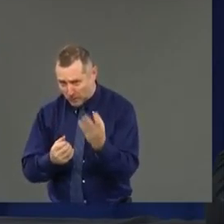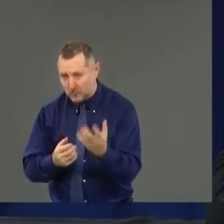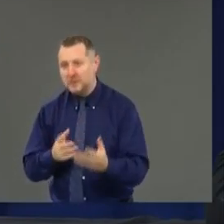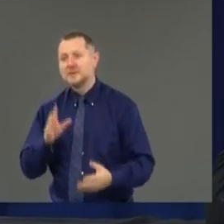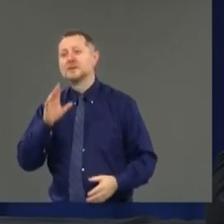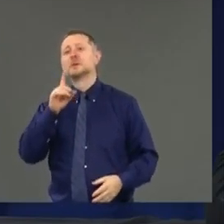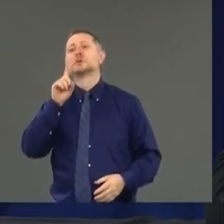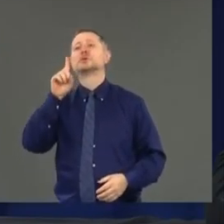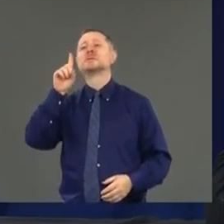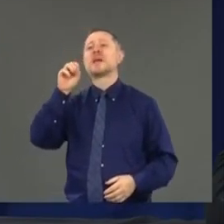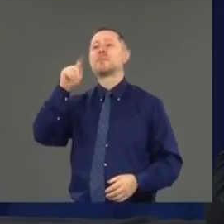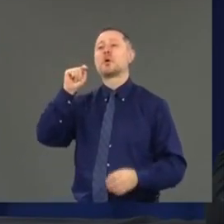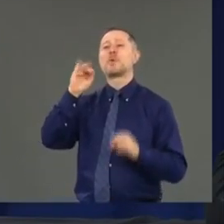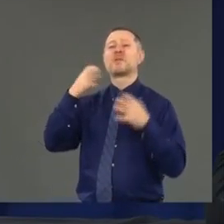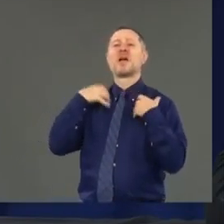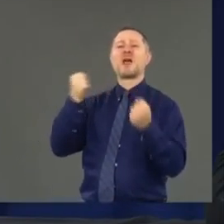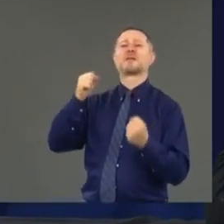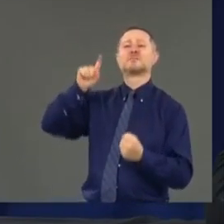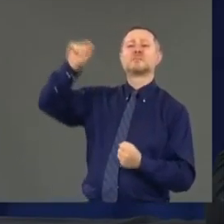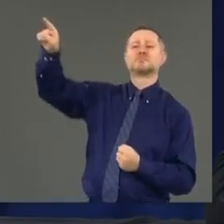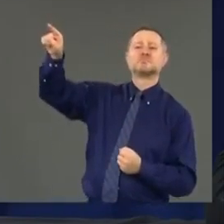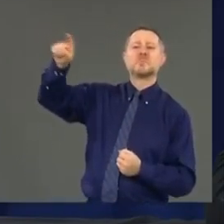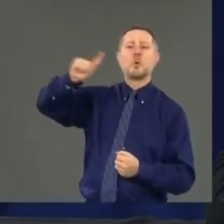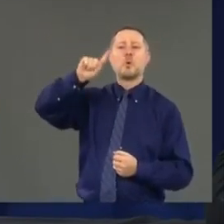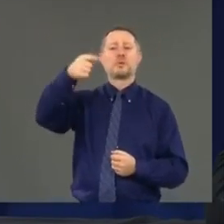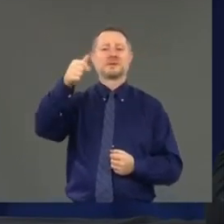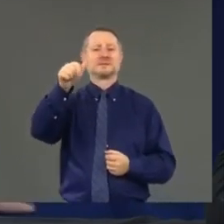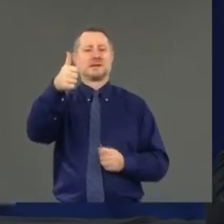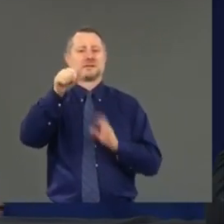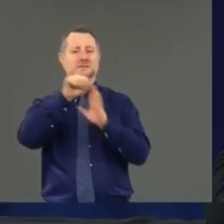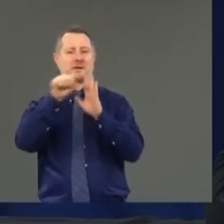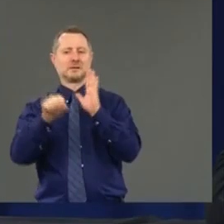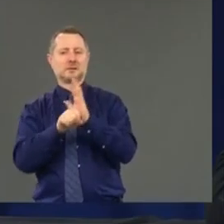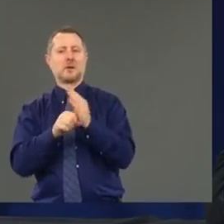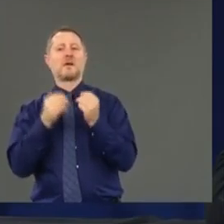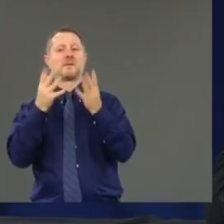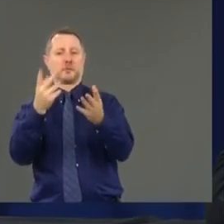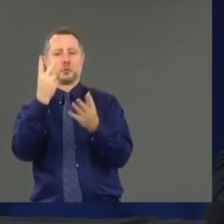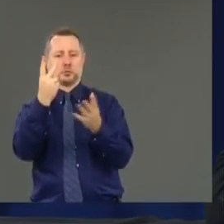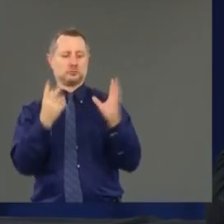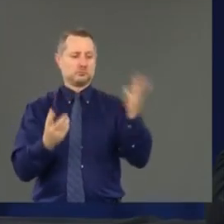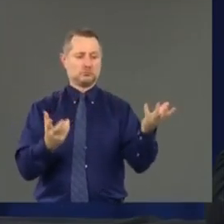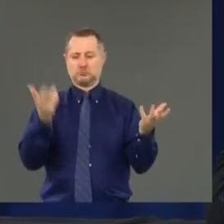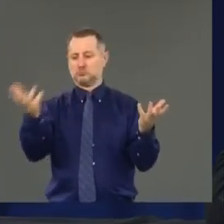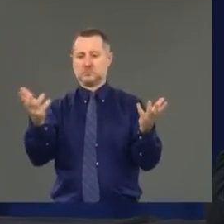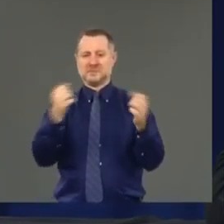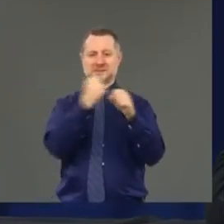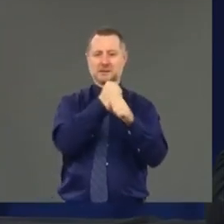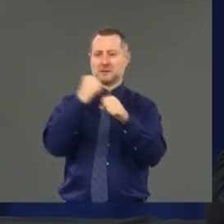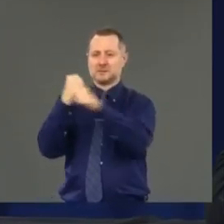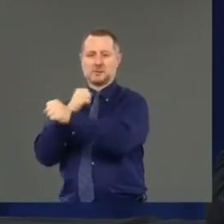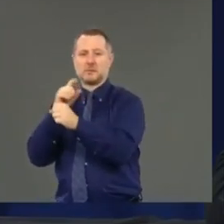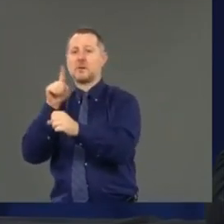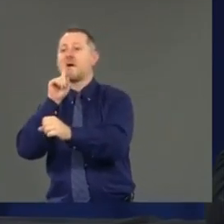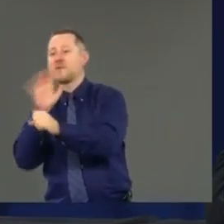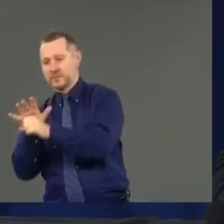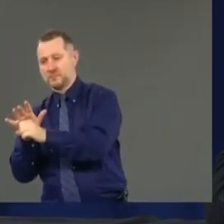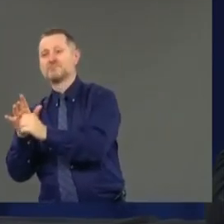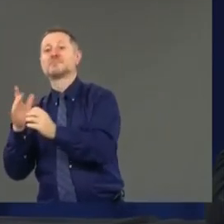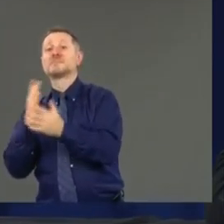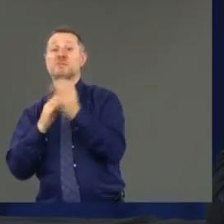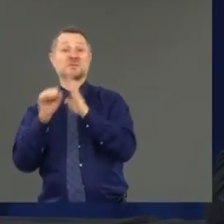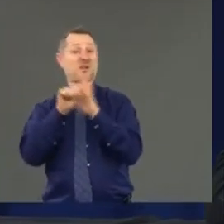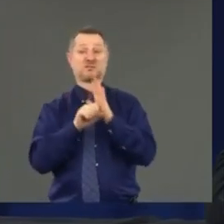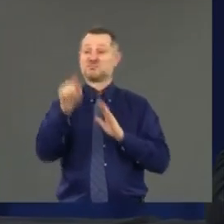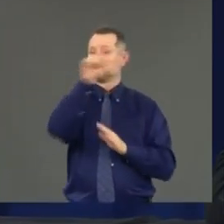currently providing probable and confirmed. So as the governor said, this is an uneven accounting. Even when you look state to state, I think everyone needs to consider that when they're doing the state